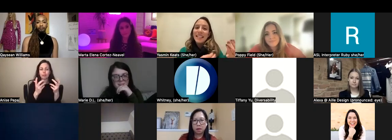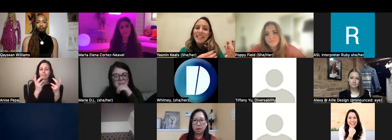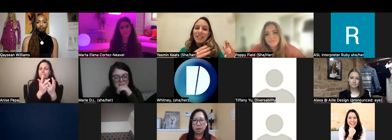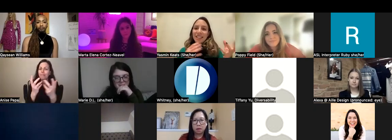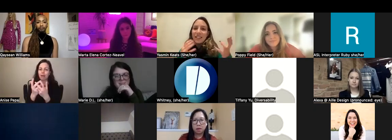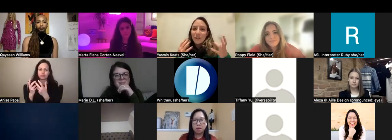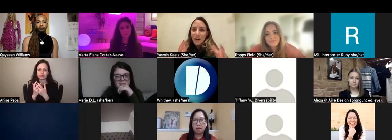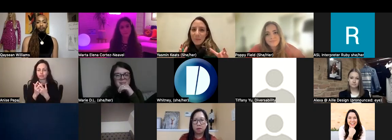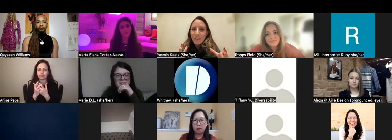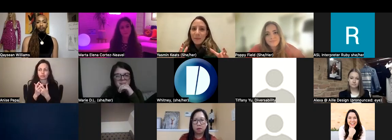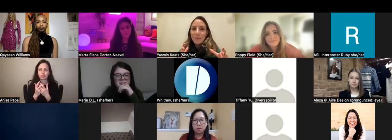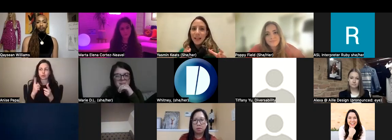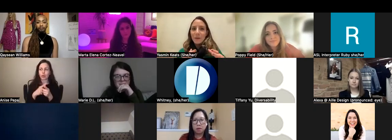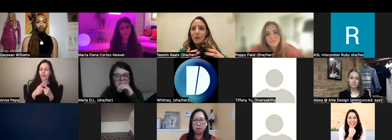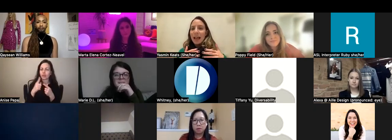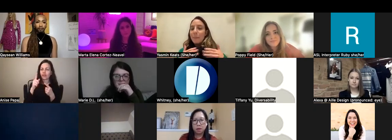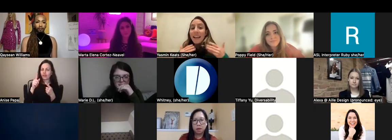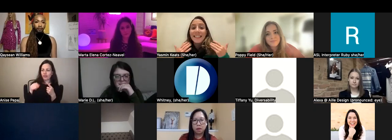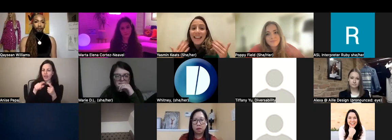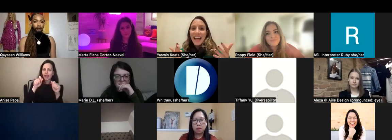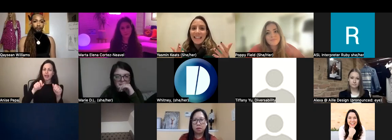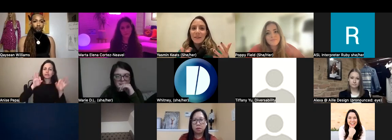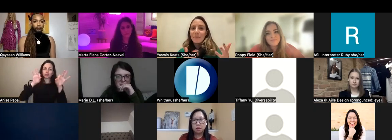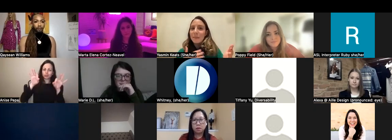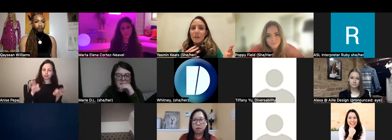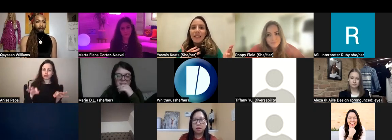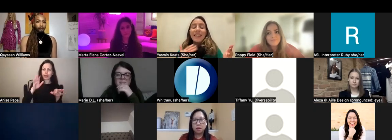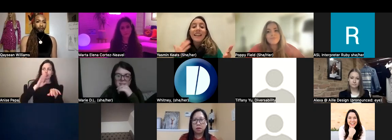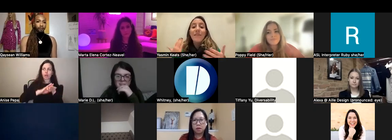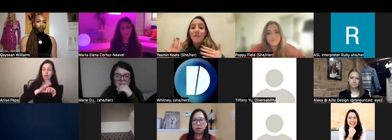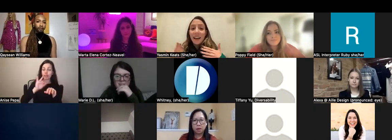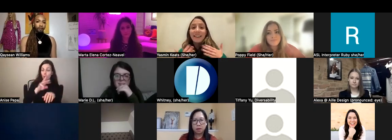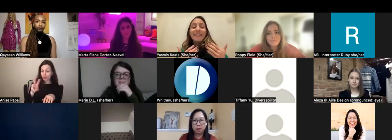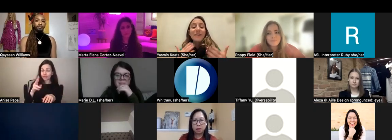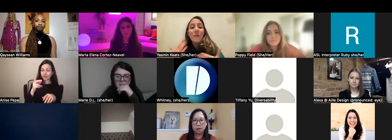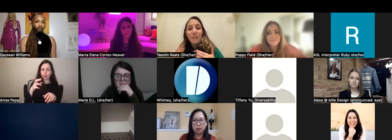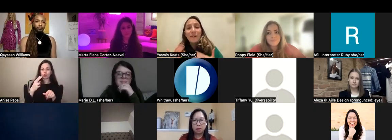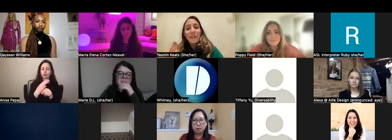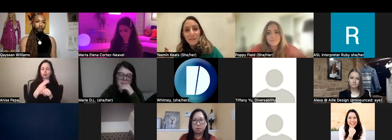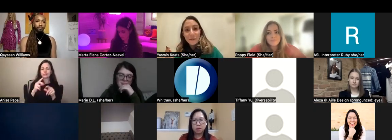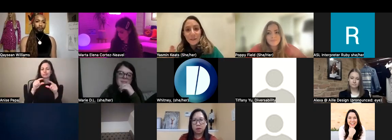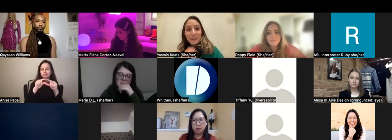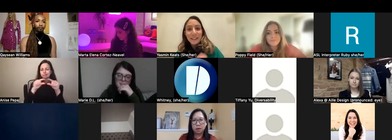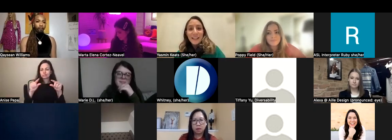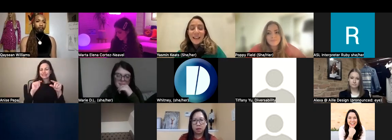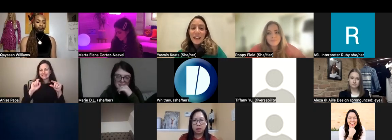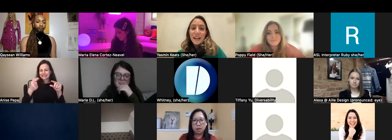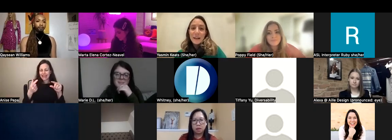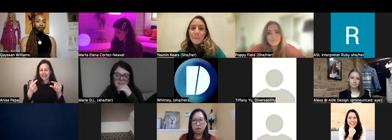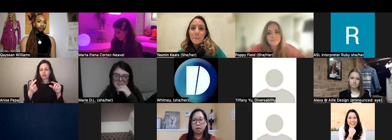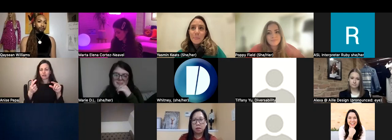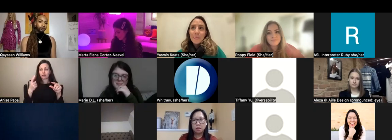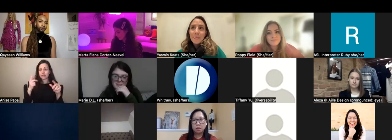can either just describe it on their website or make a tag that people can find what they're looking for.